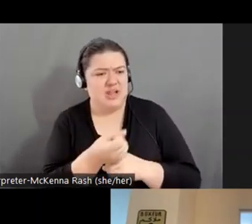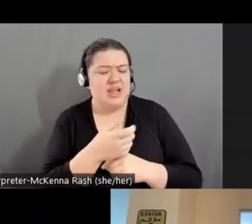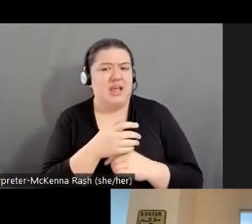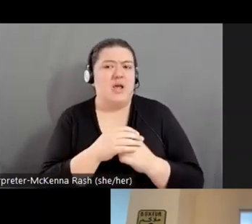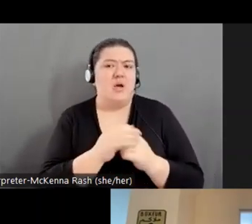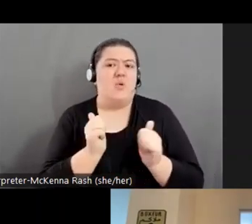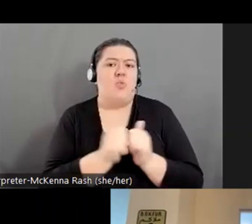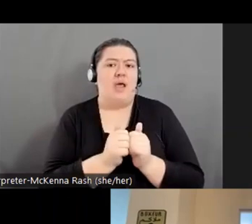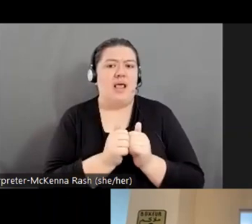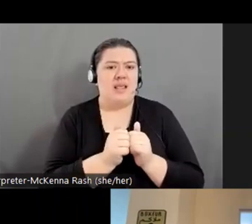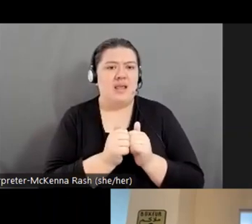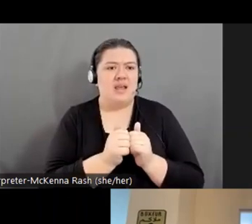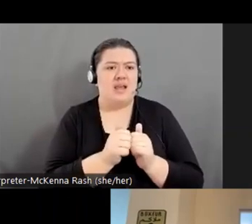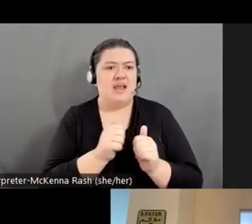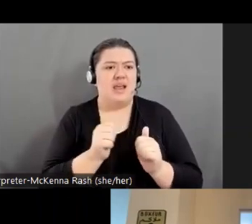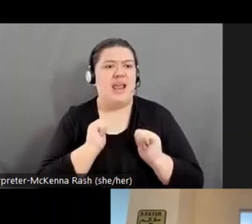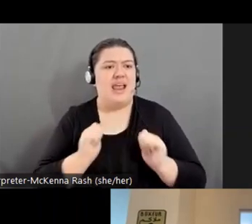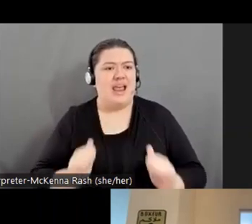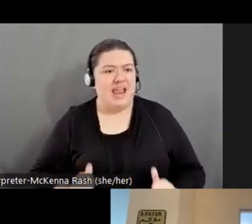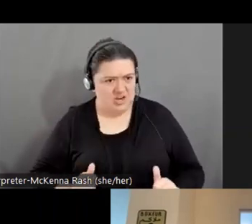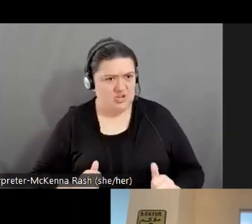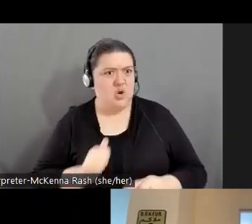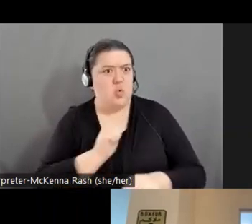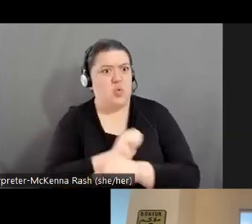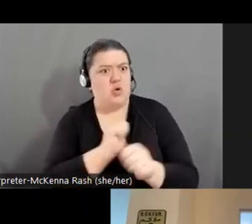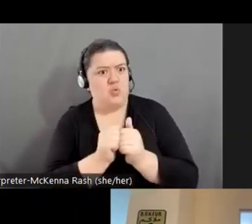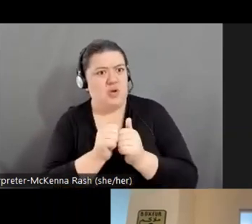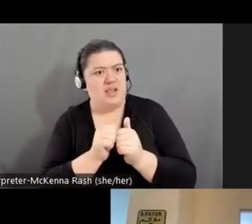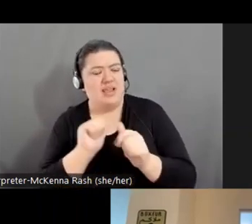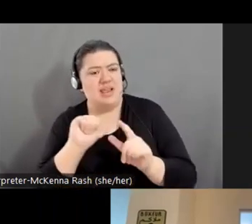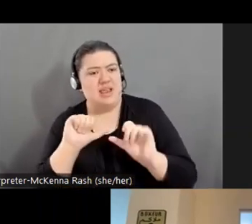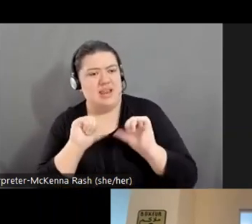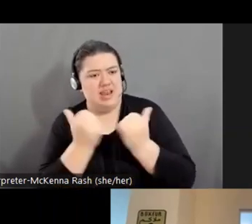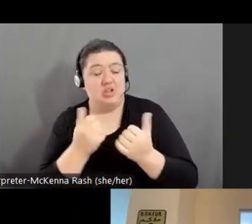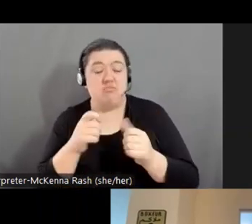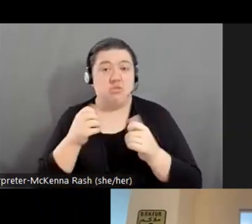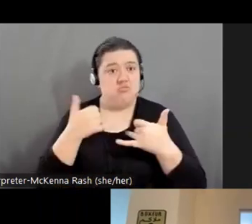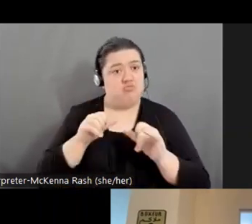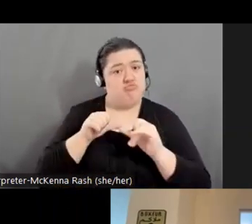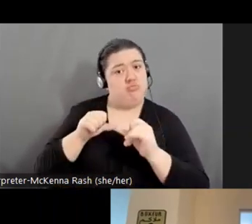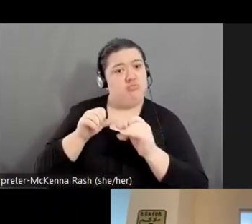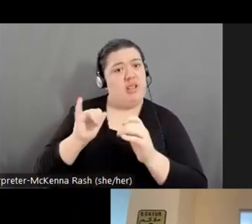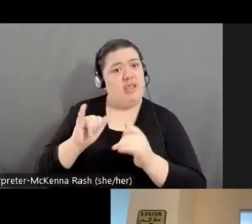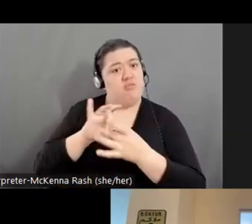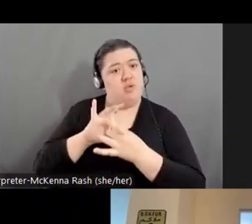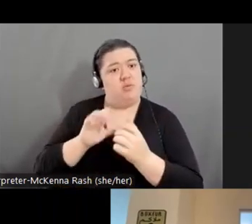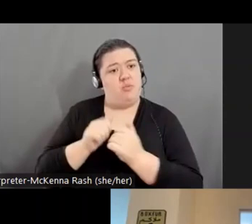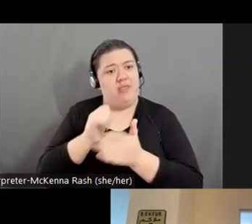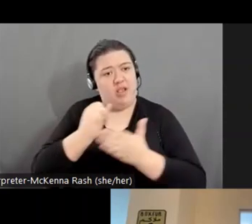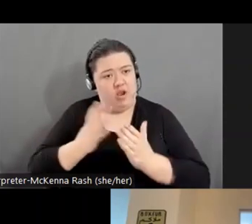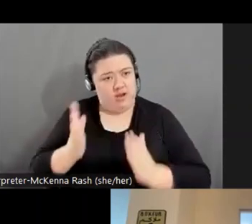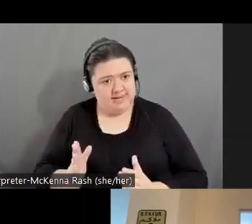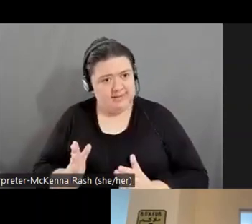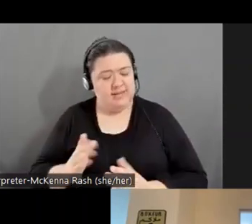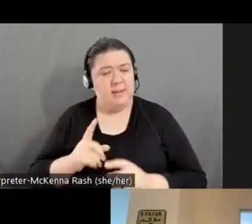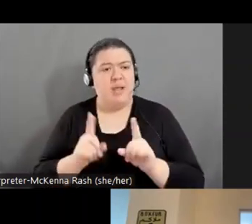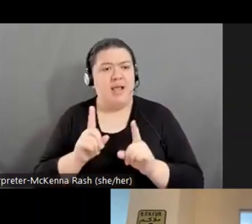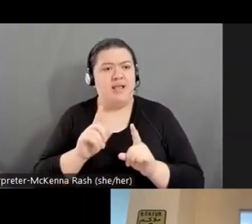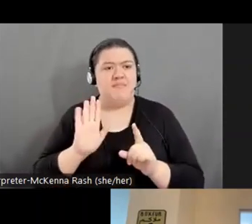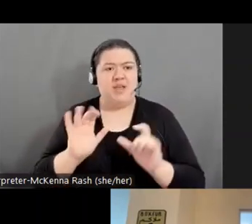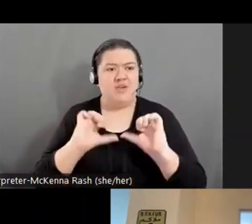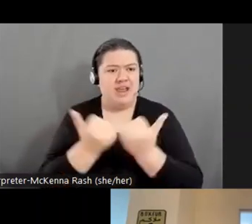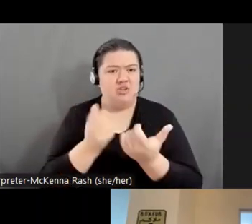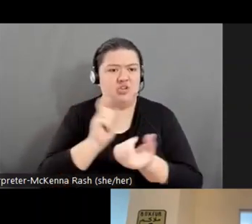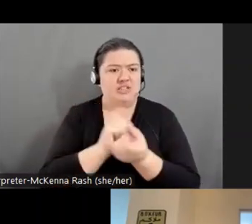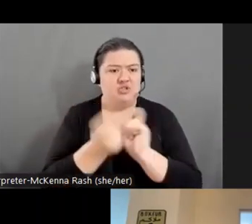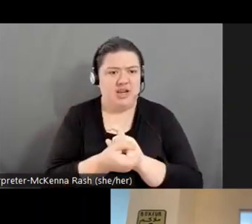a circumstance in which an agent is an agency. So they're still maintaining that relationship with the artist, but their agency has